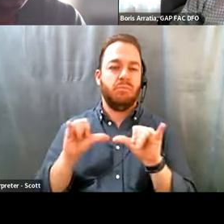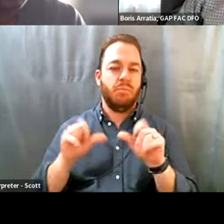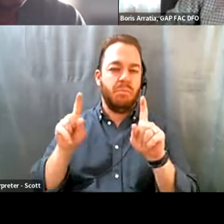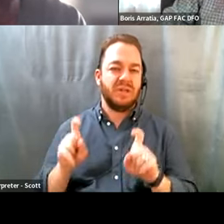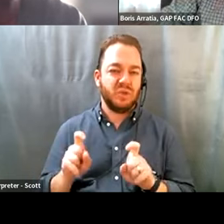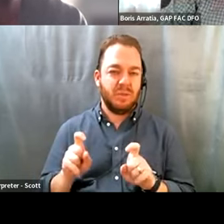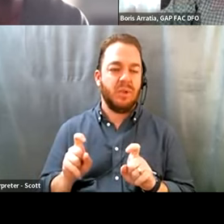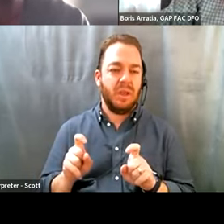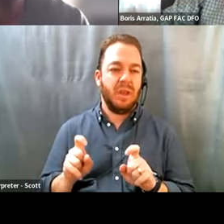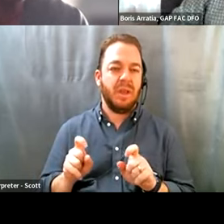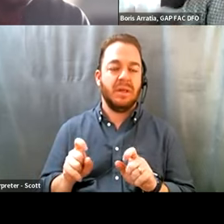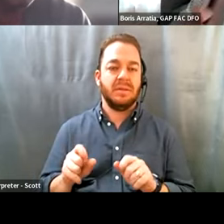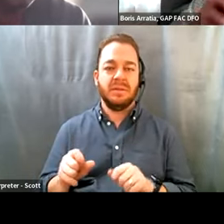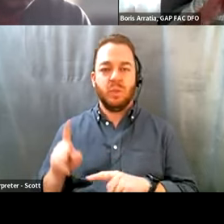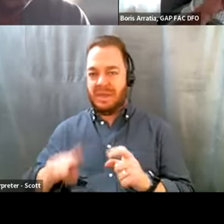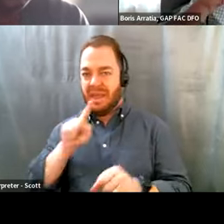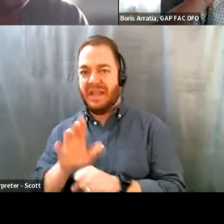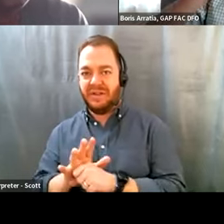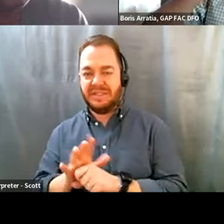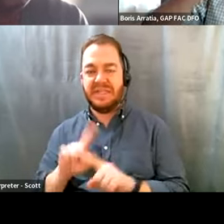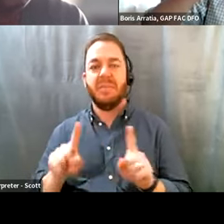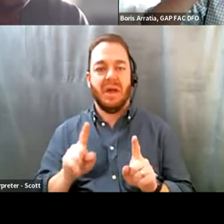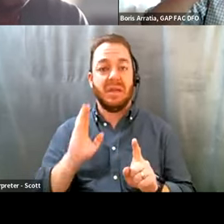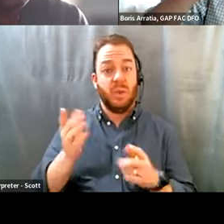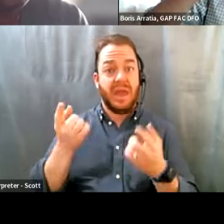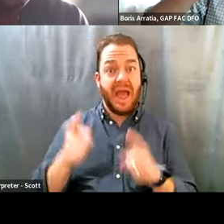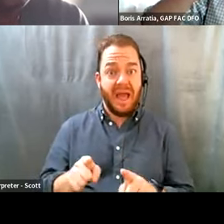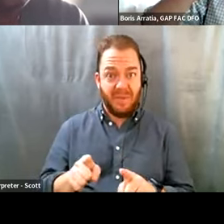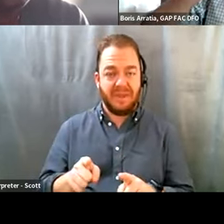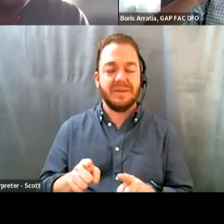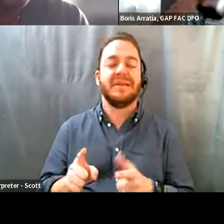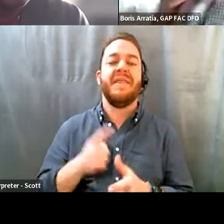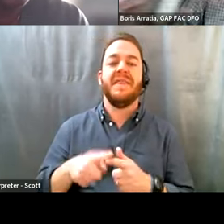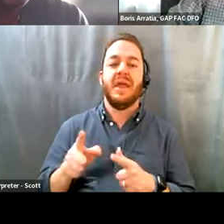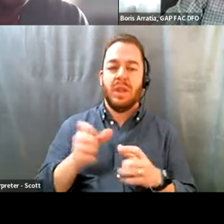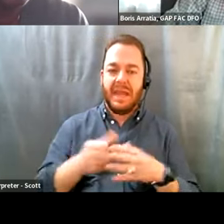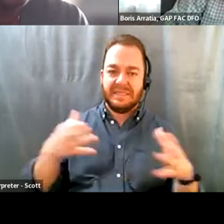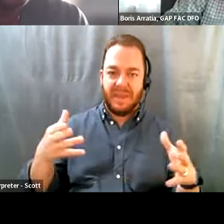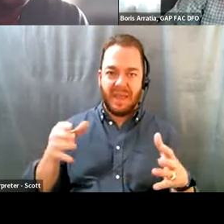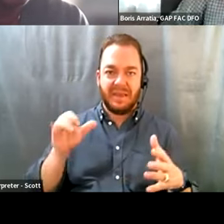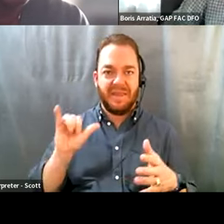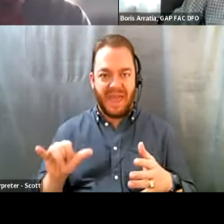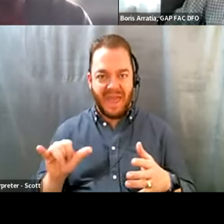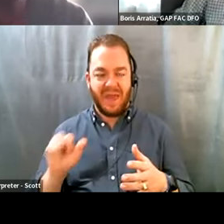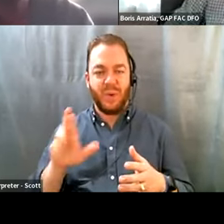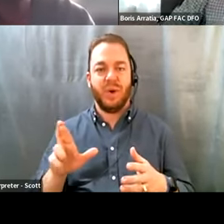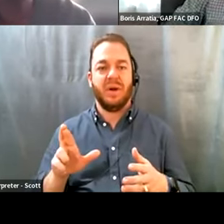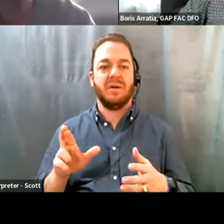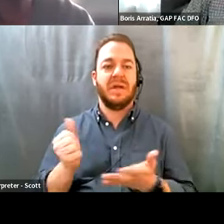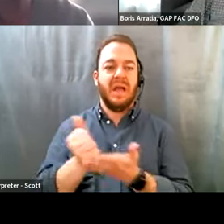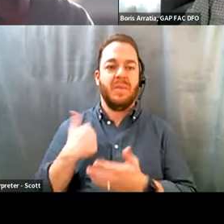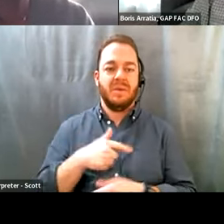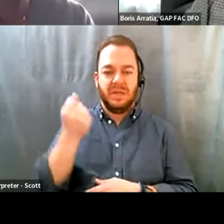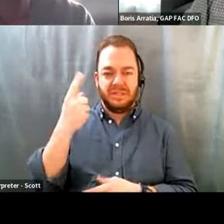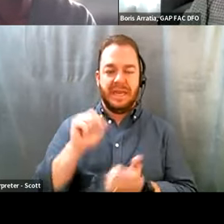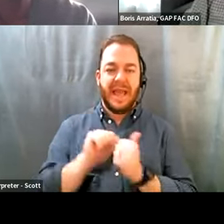you know, it would never be a guarantee, but this will happen, then we would then expand this in this way, or giving them some understanding of how